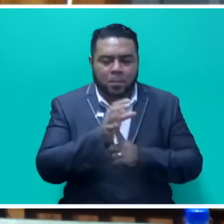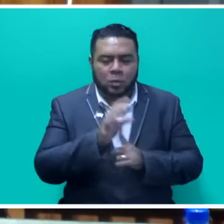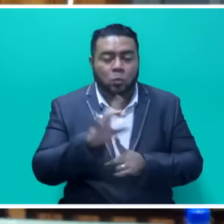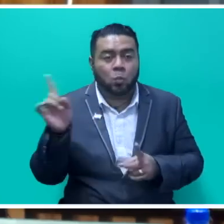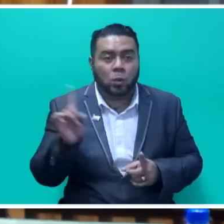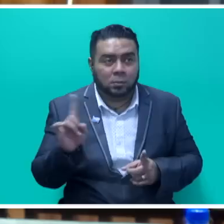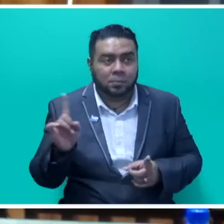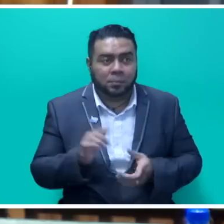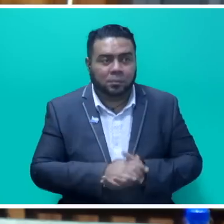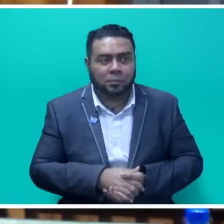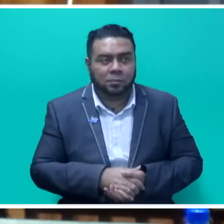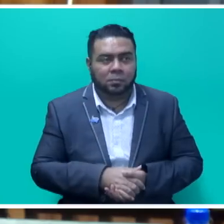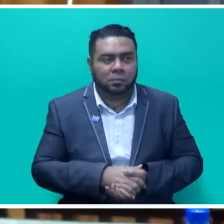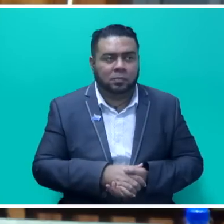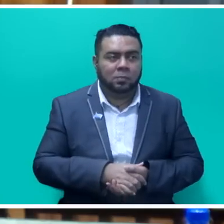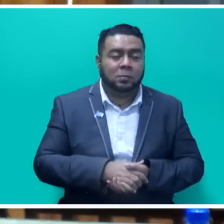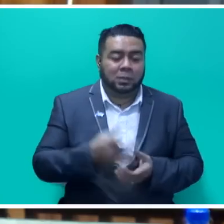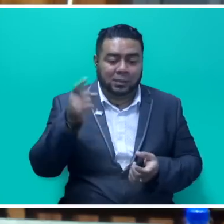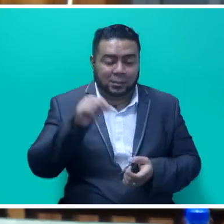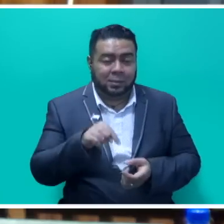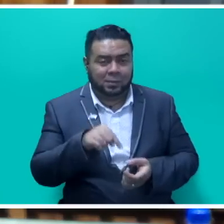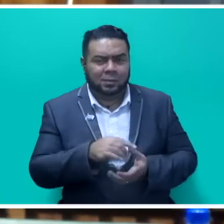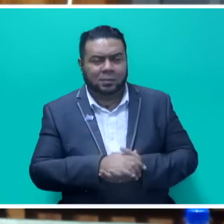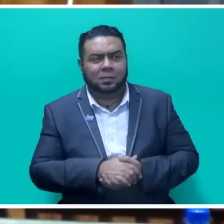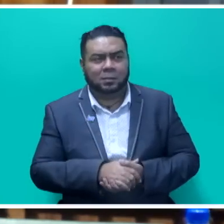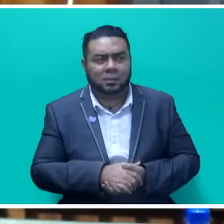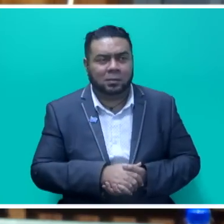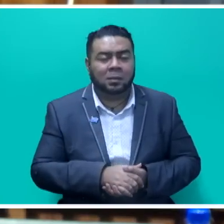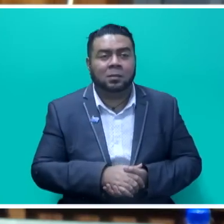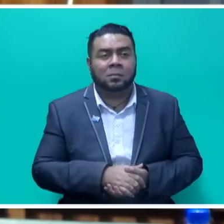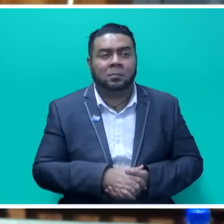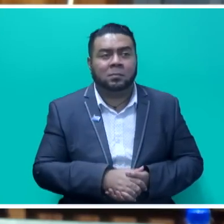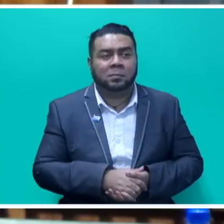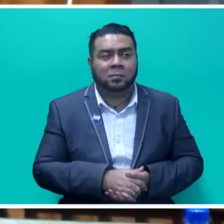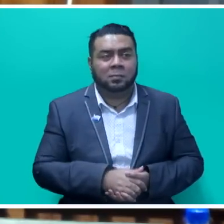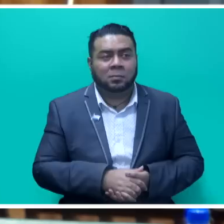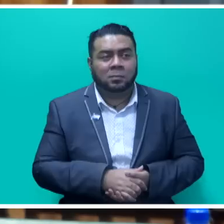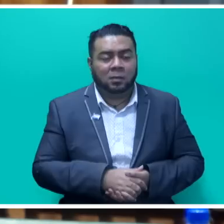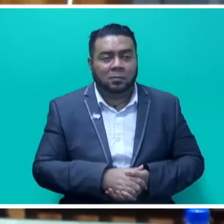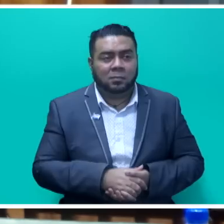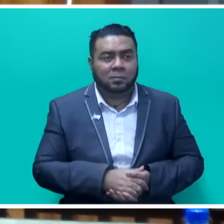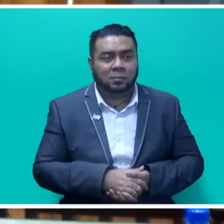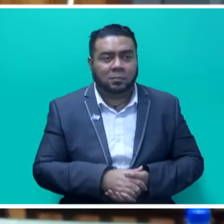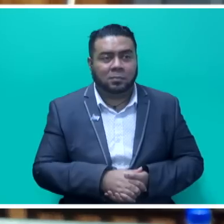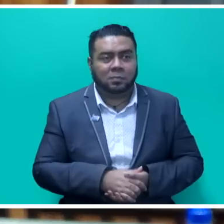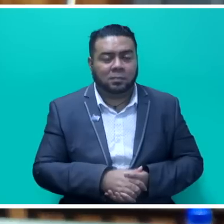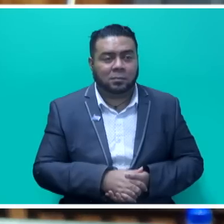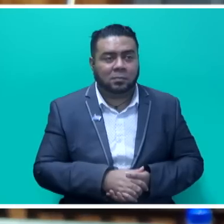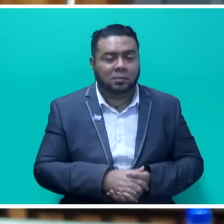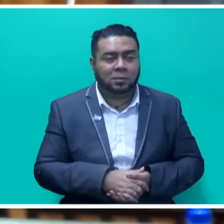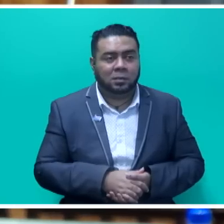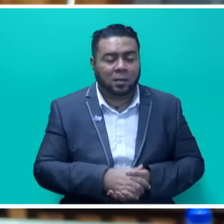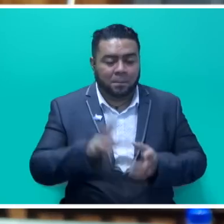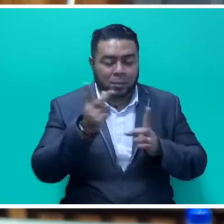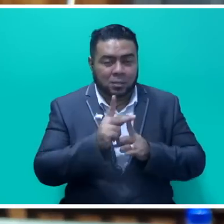element, Mr. Speaker, in this agenda, the political philosophical